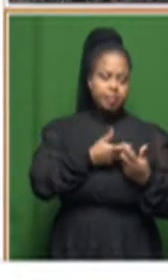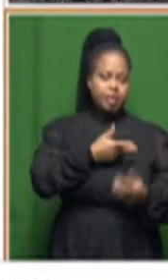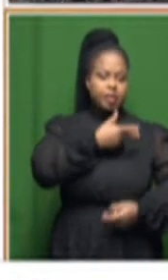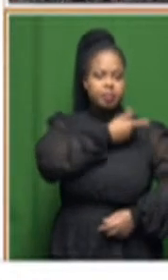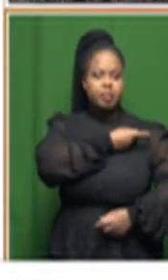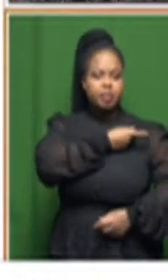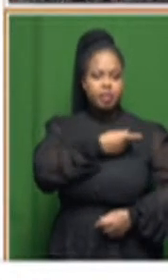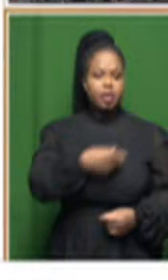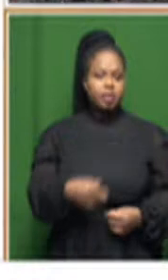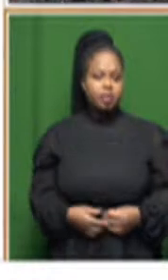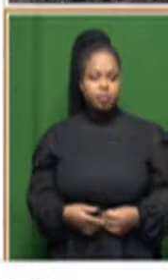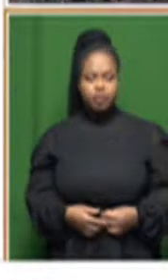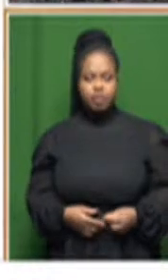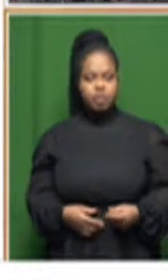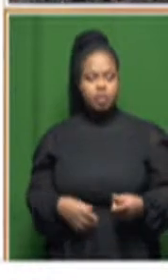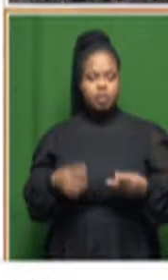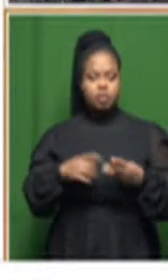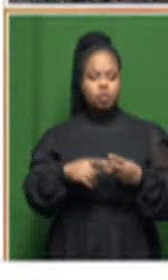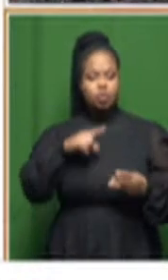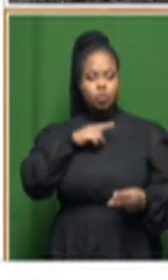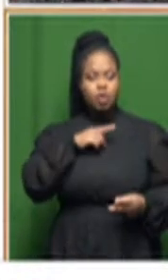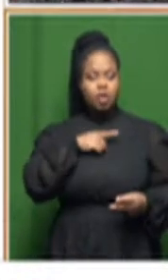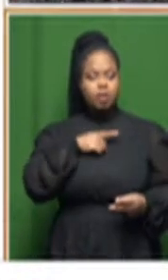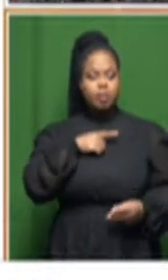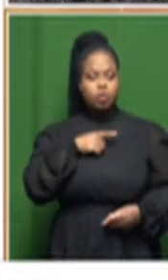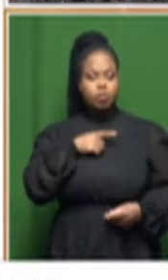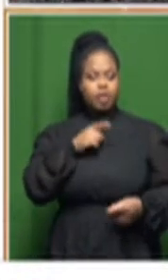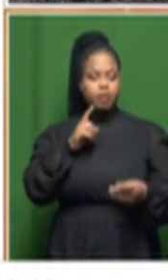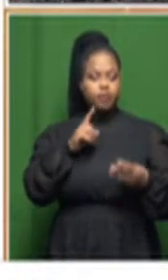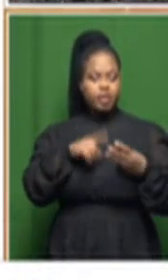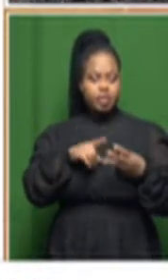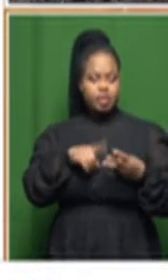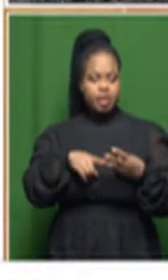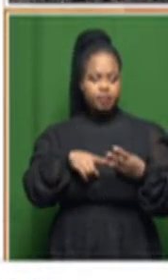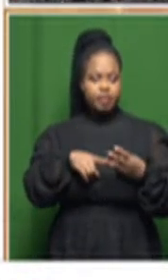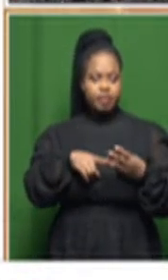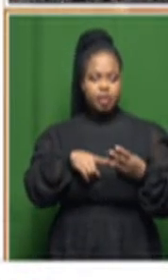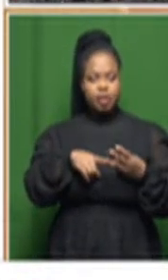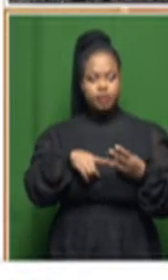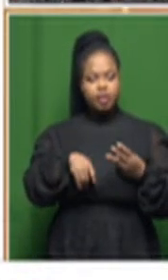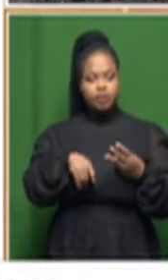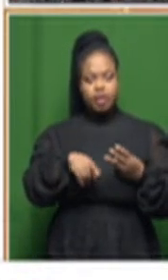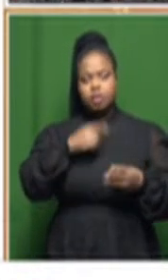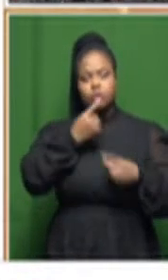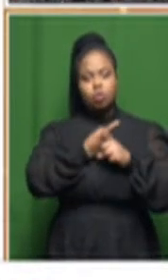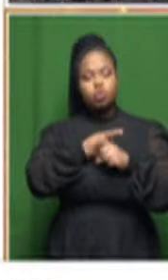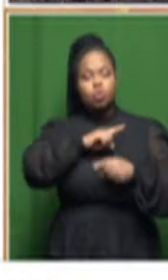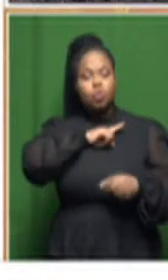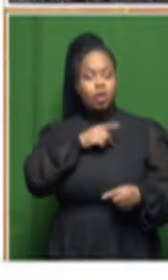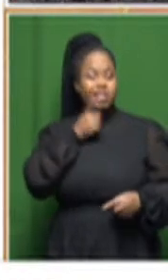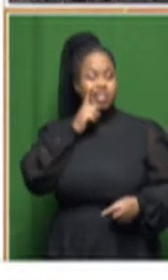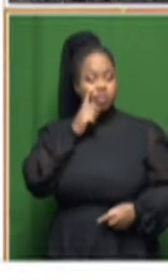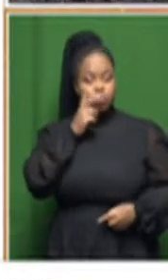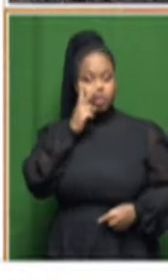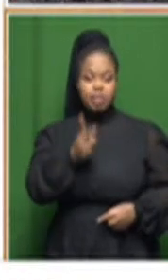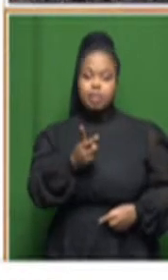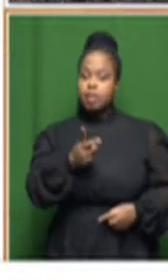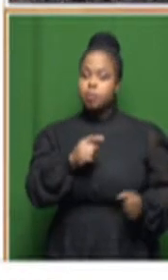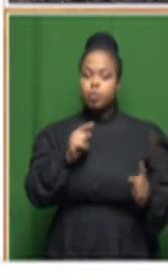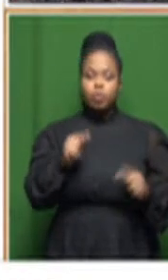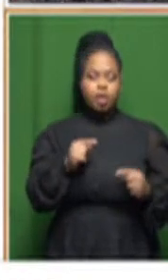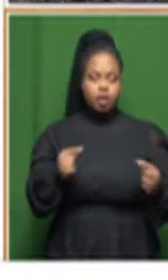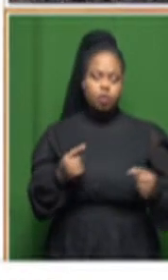relationship between the causative factor, which is now the vaccine, and then the outcome, but there must be no